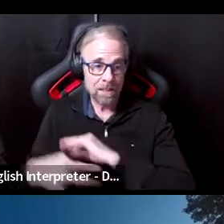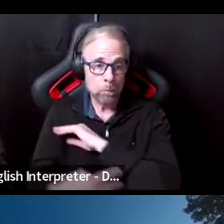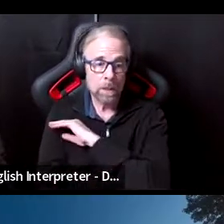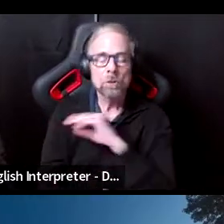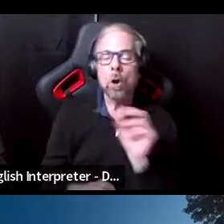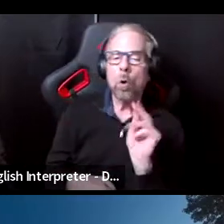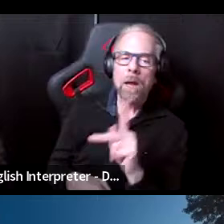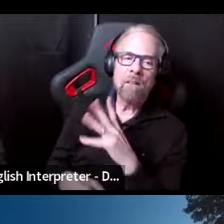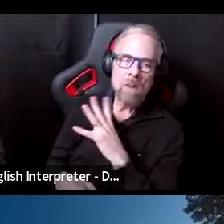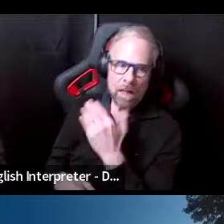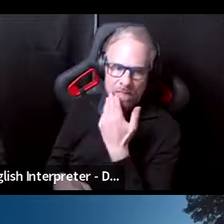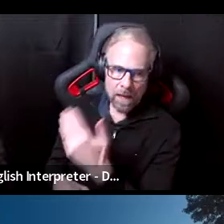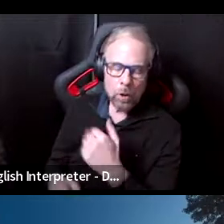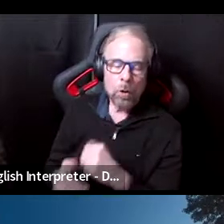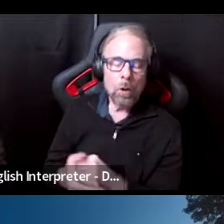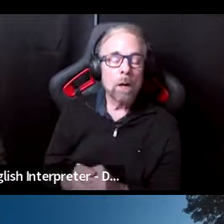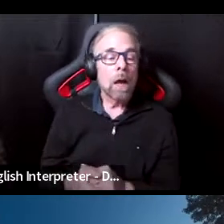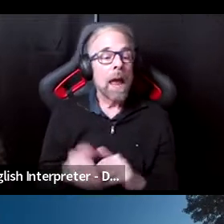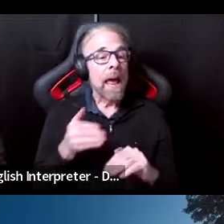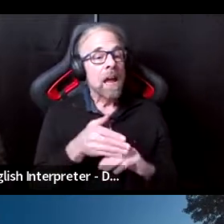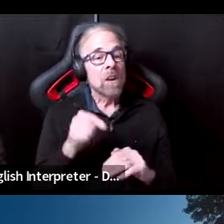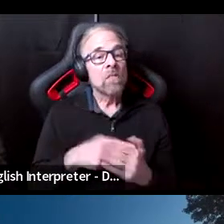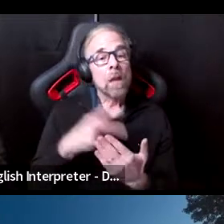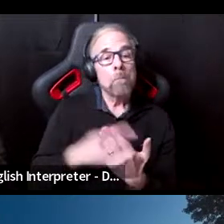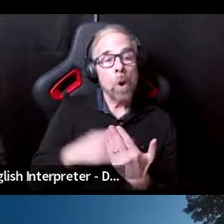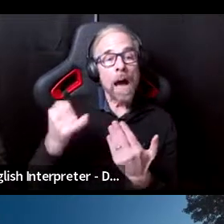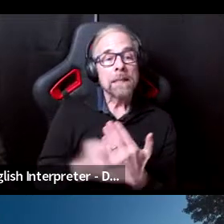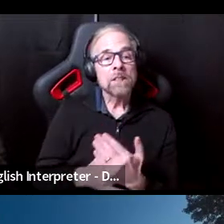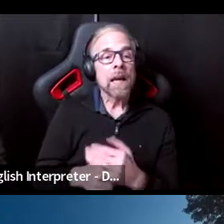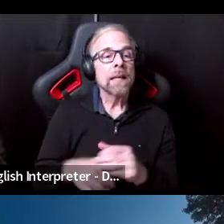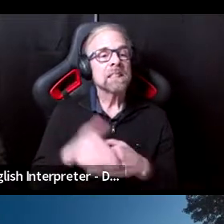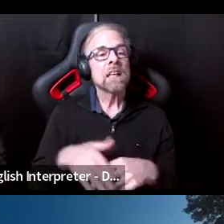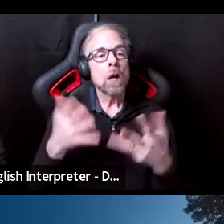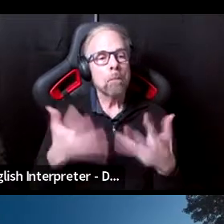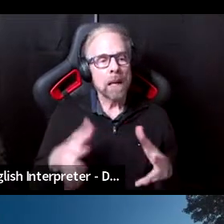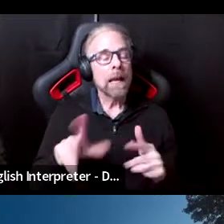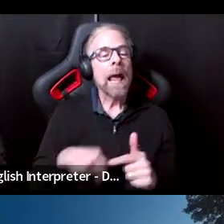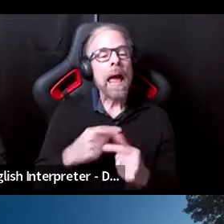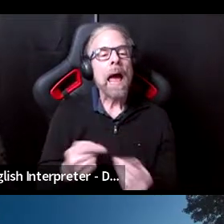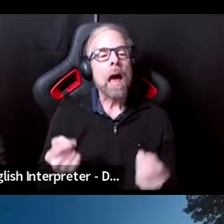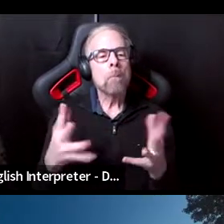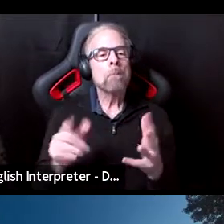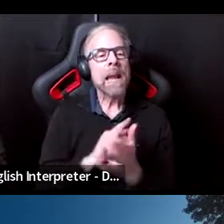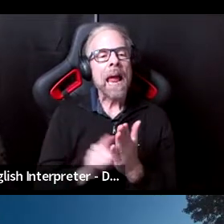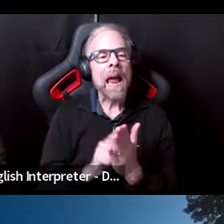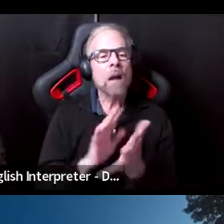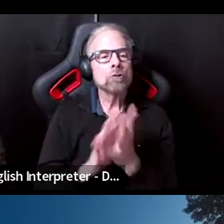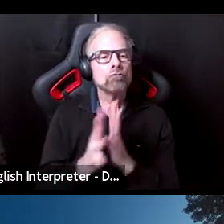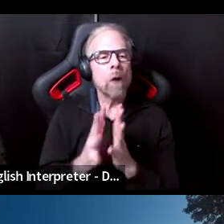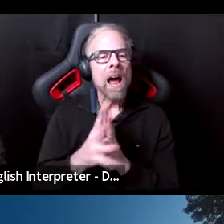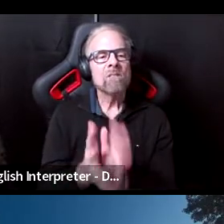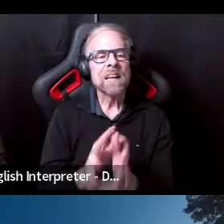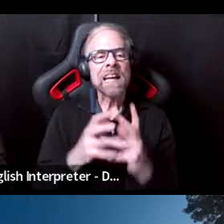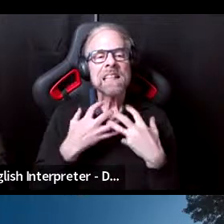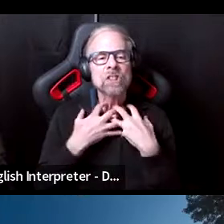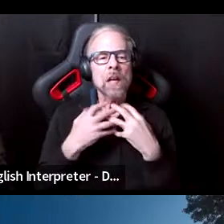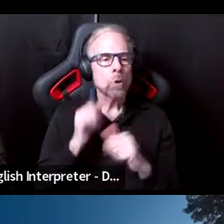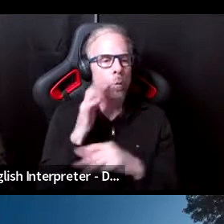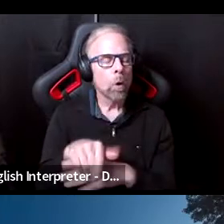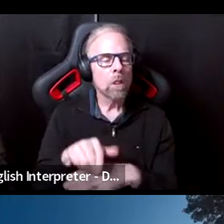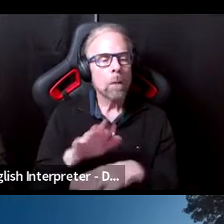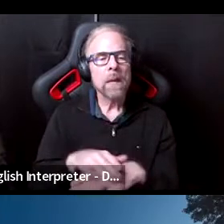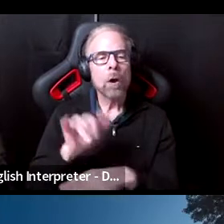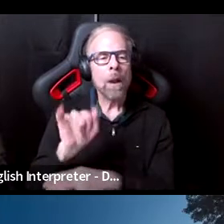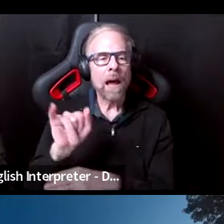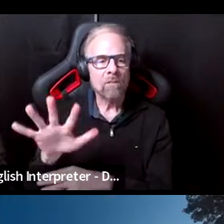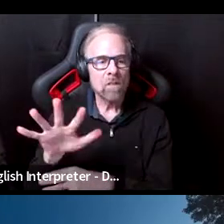Okay, so after this project is complete, how many hours of traffic congestion will there be on I-5? And Ryan, we'll turn